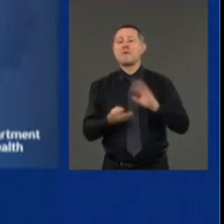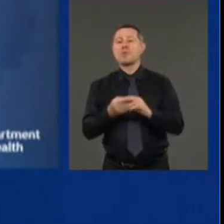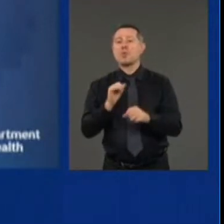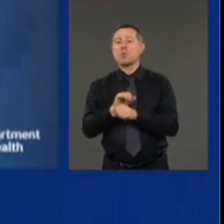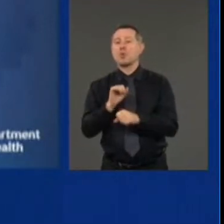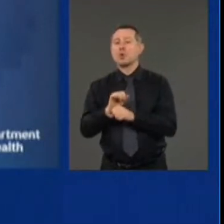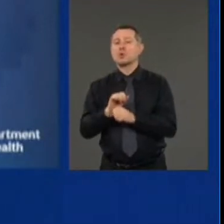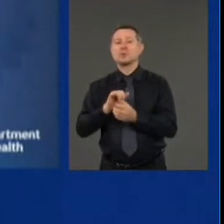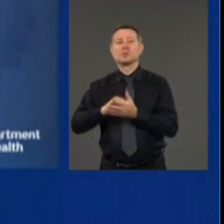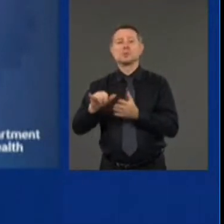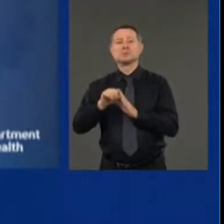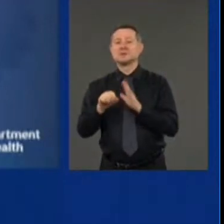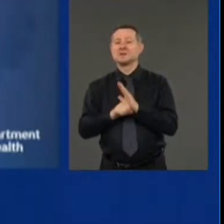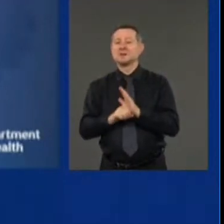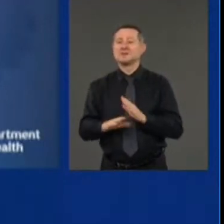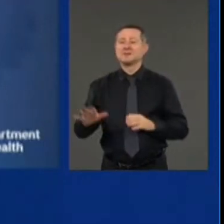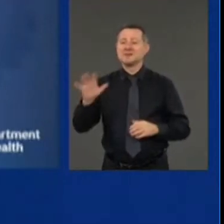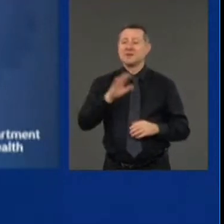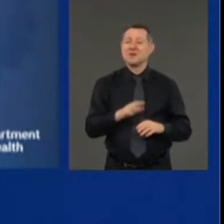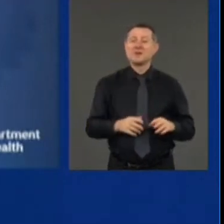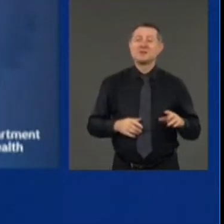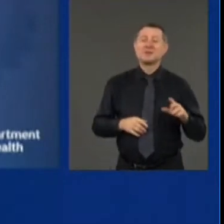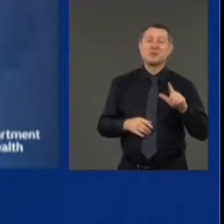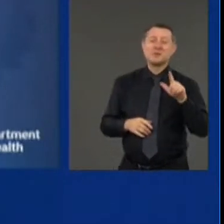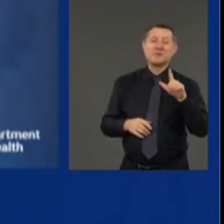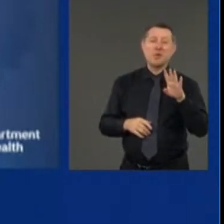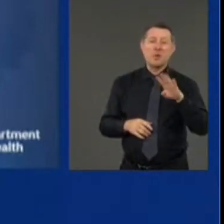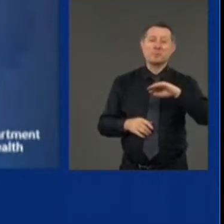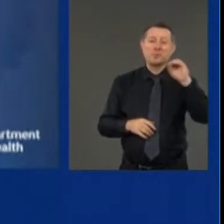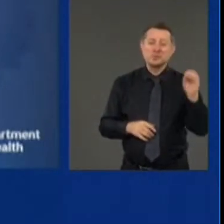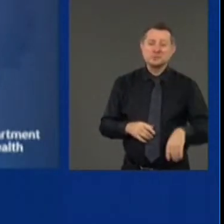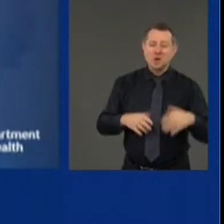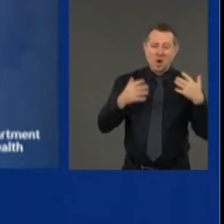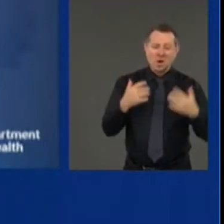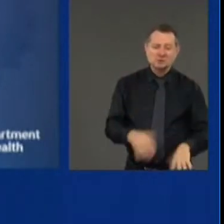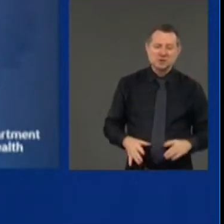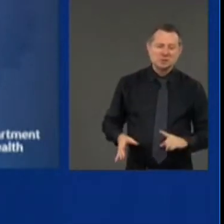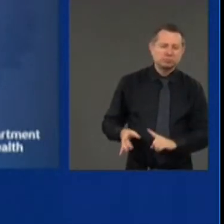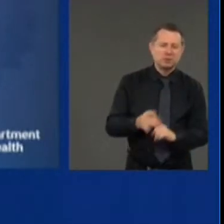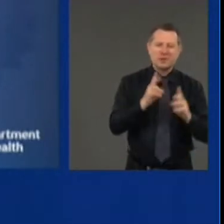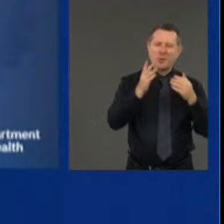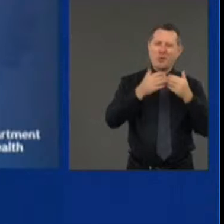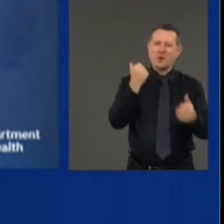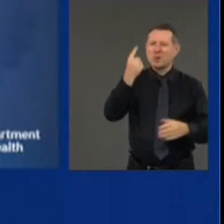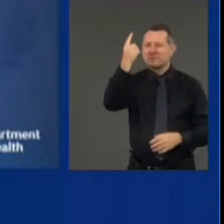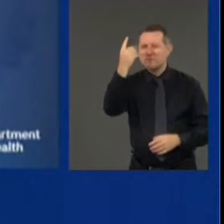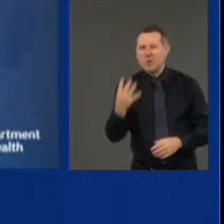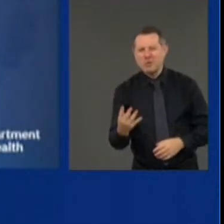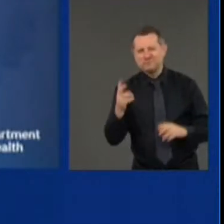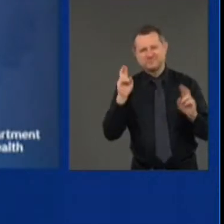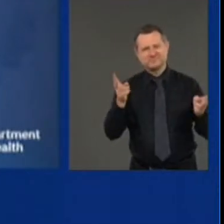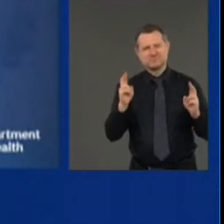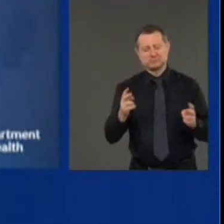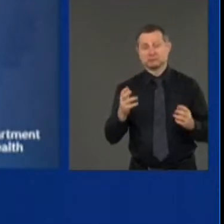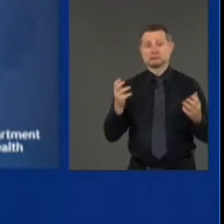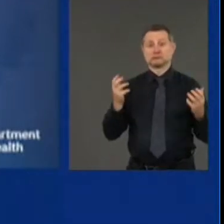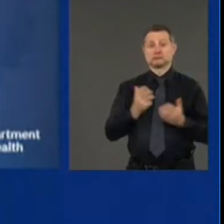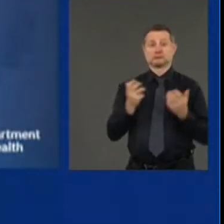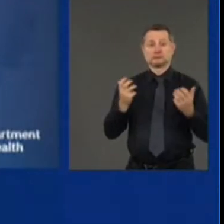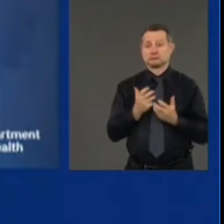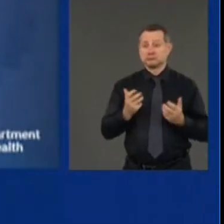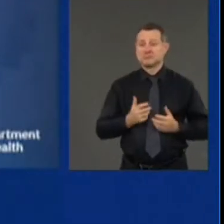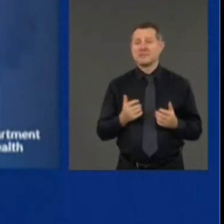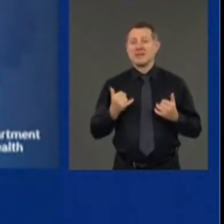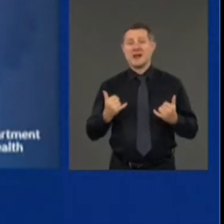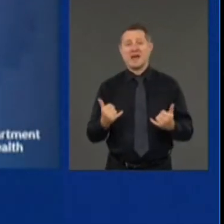approximately 24% of the nursing home workforce. Now, interestingly, an independent